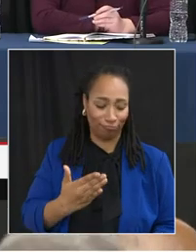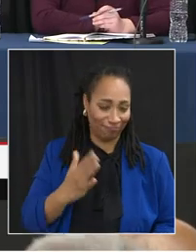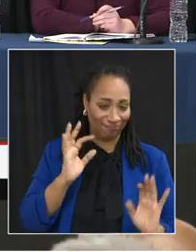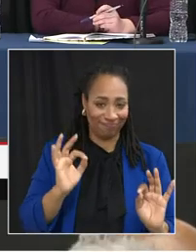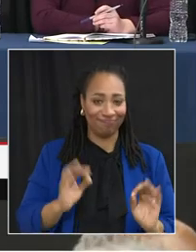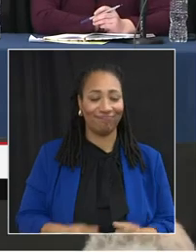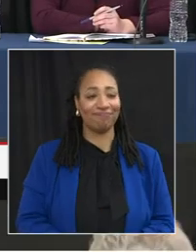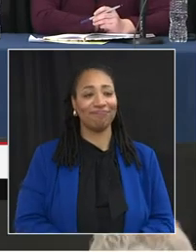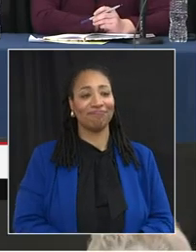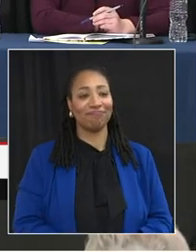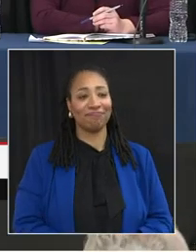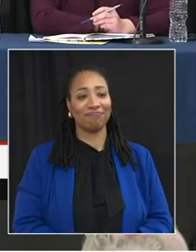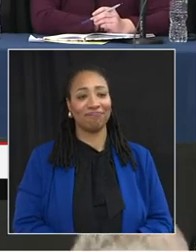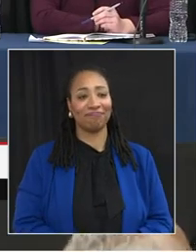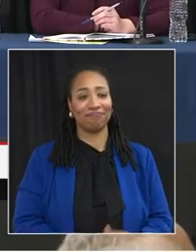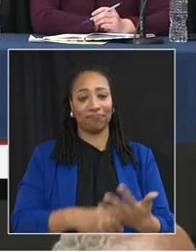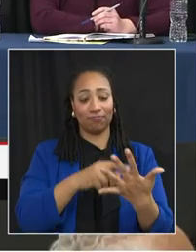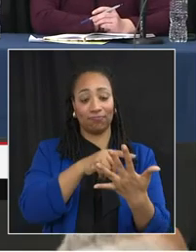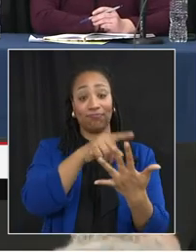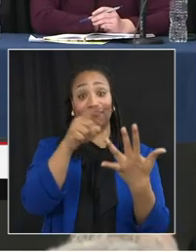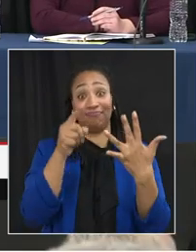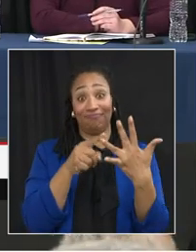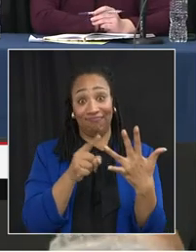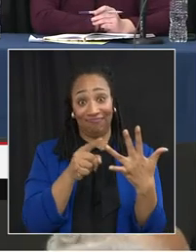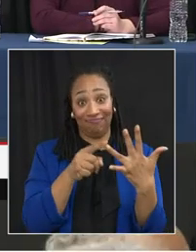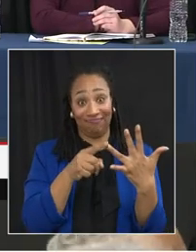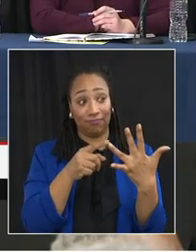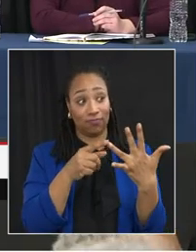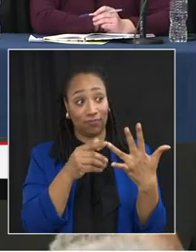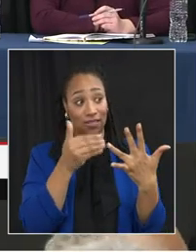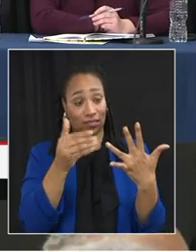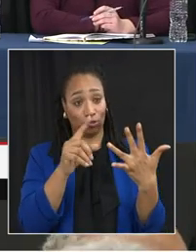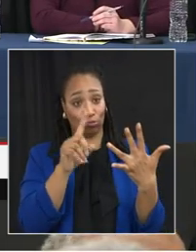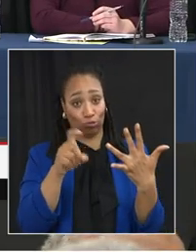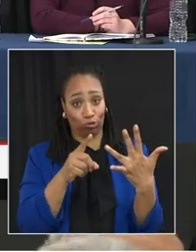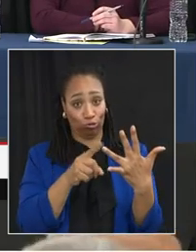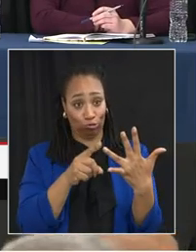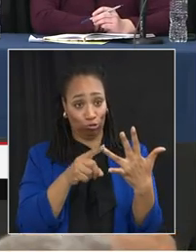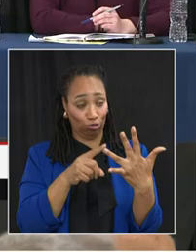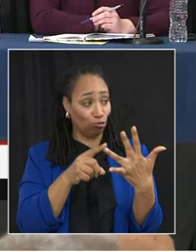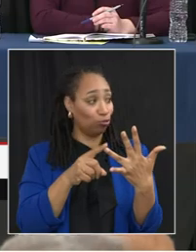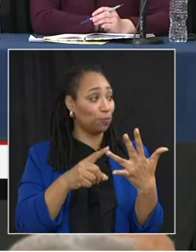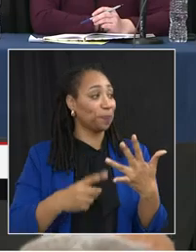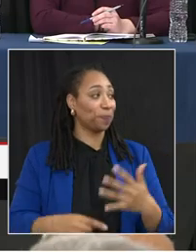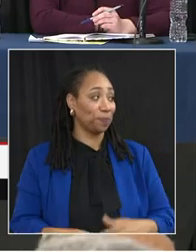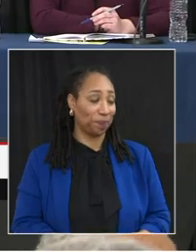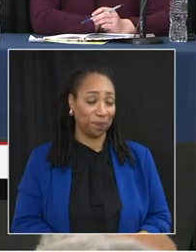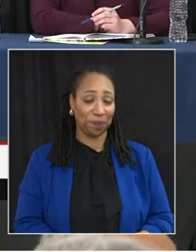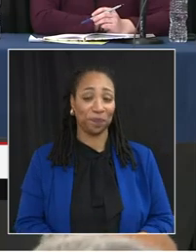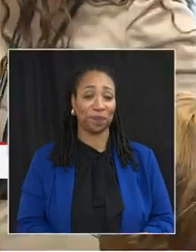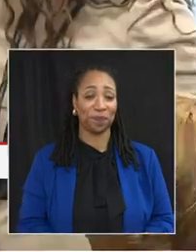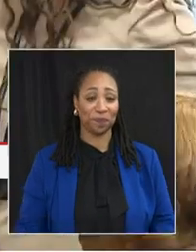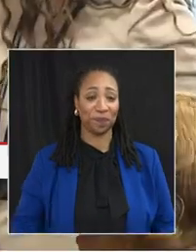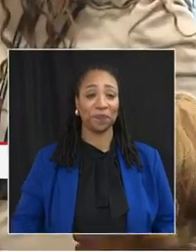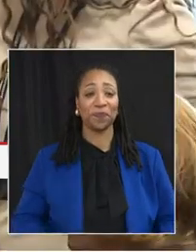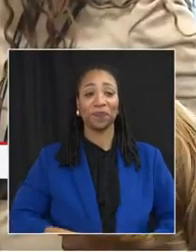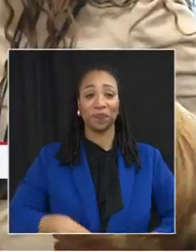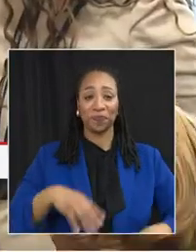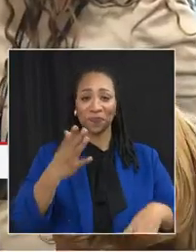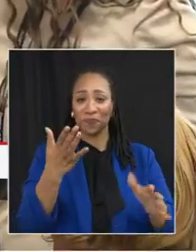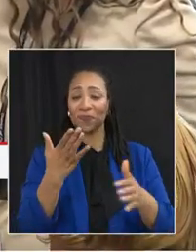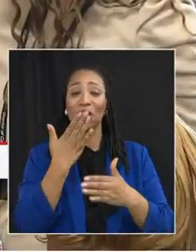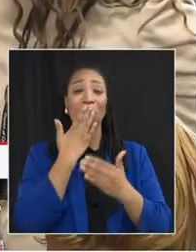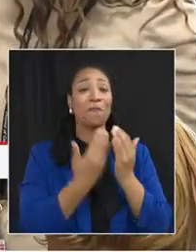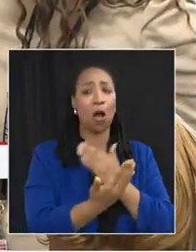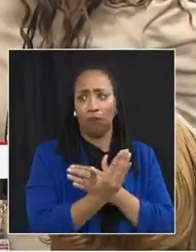Thank you. All right, we got a couple more over here. Yep. Oh, good morning. Good morning. Afternoon, I should say. I'm Janice Talley for